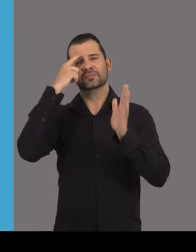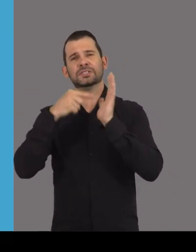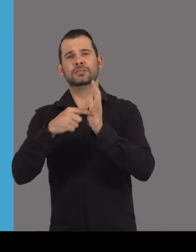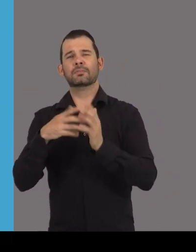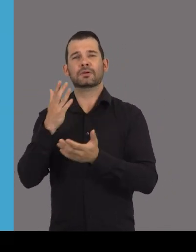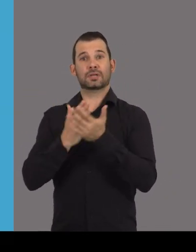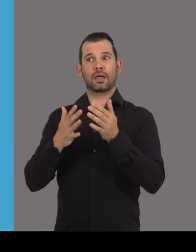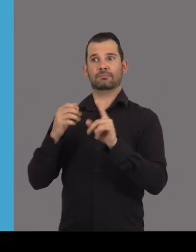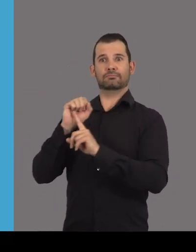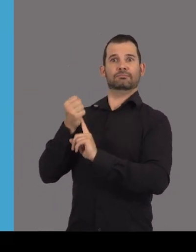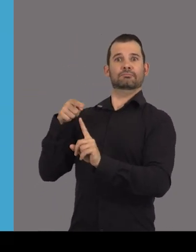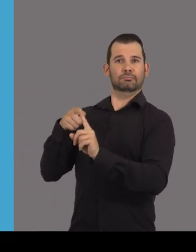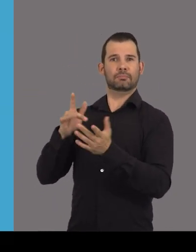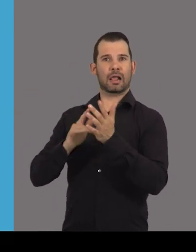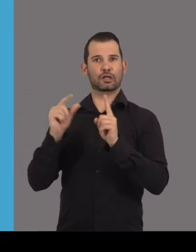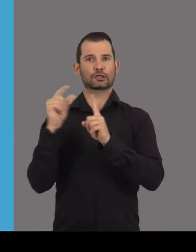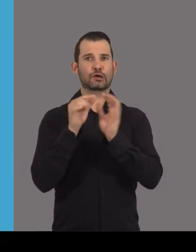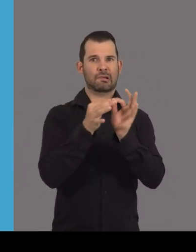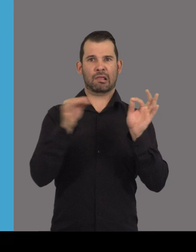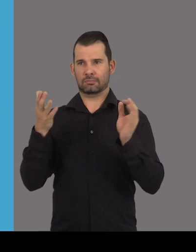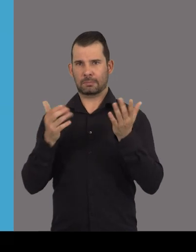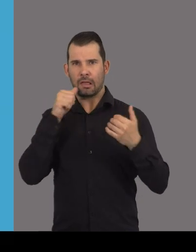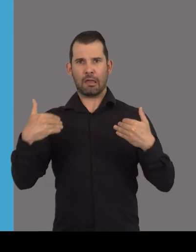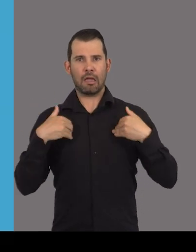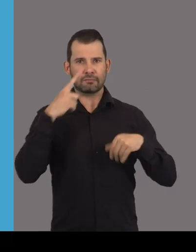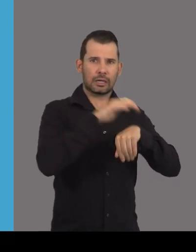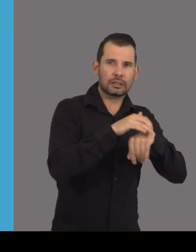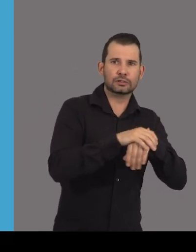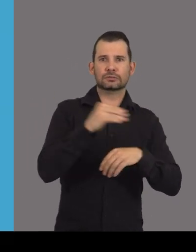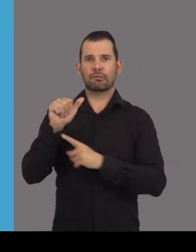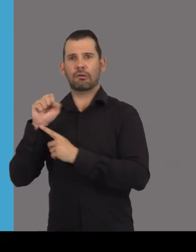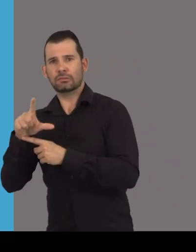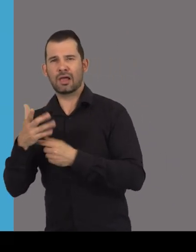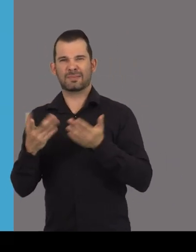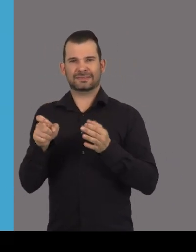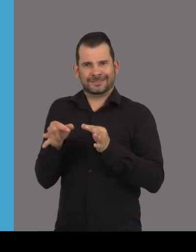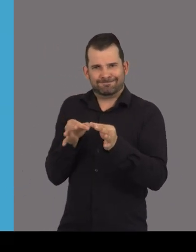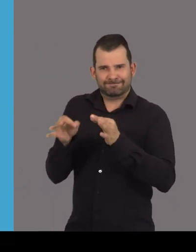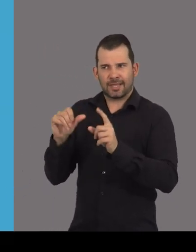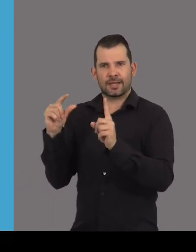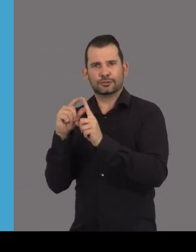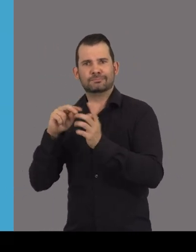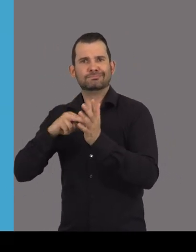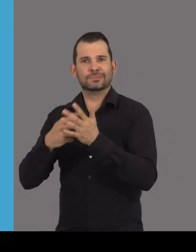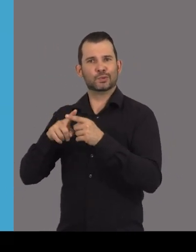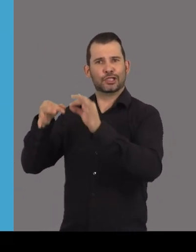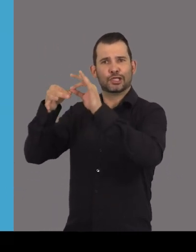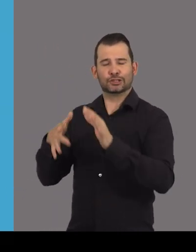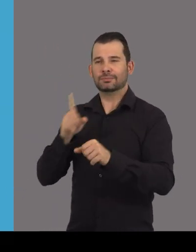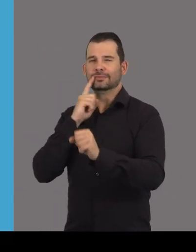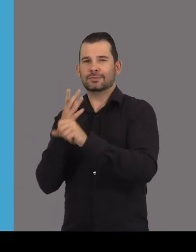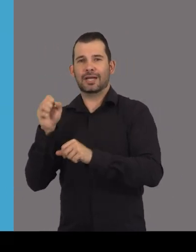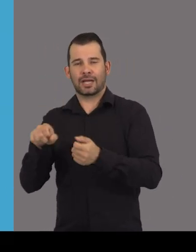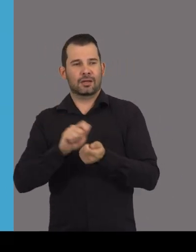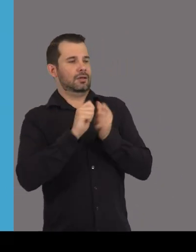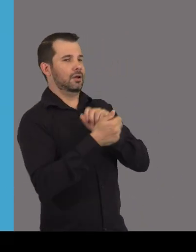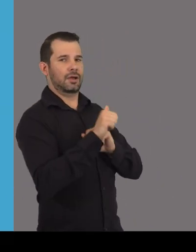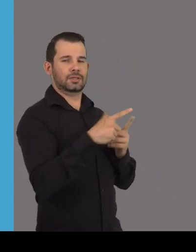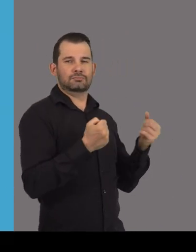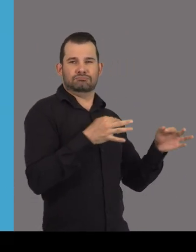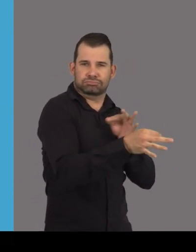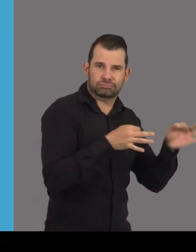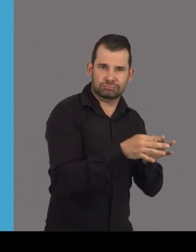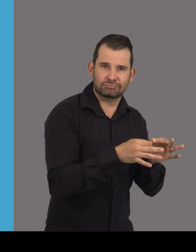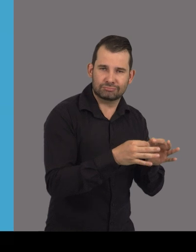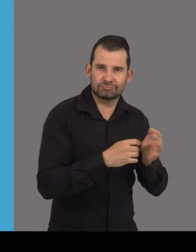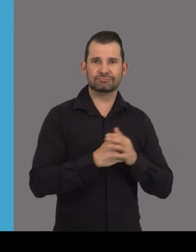some instances, a medical term may not exist in both English and ASL, and you may need to explain the term to the interpreter to ensure they can translate it